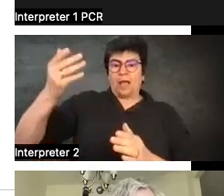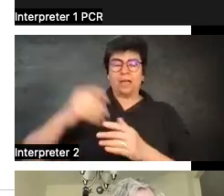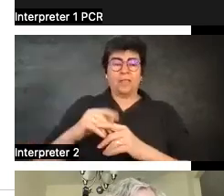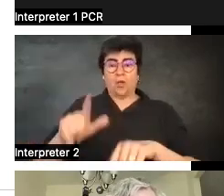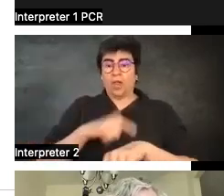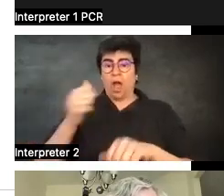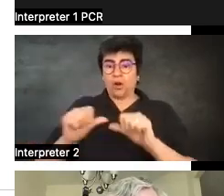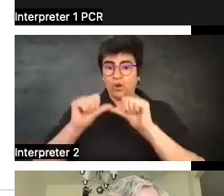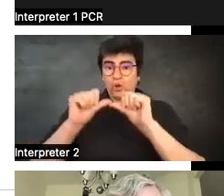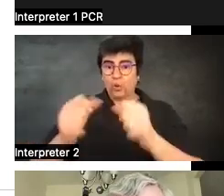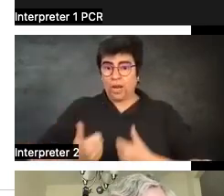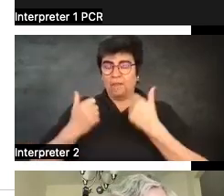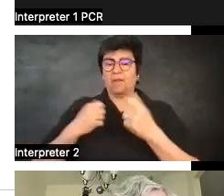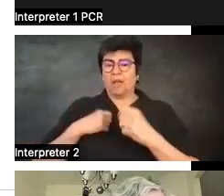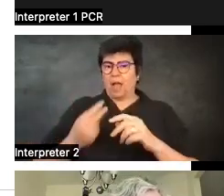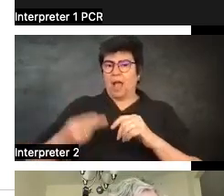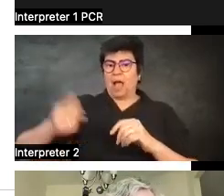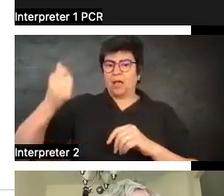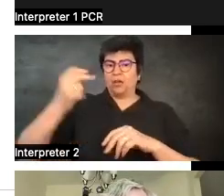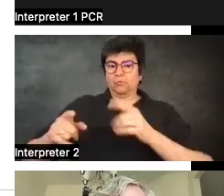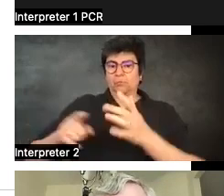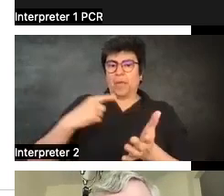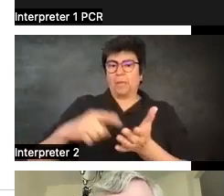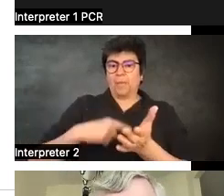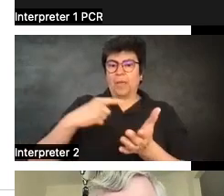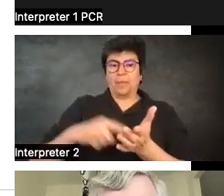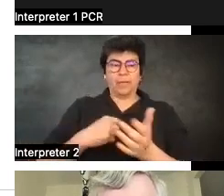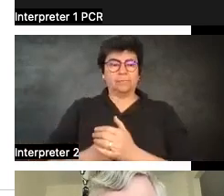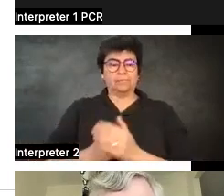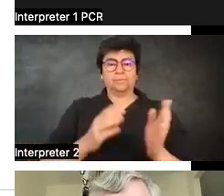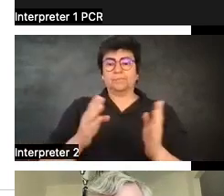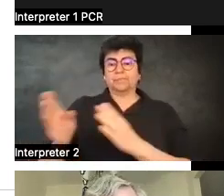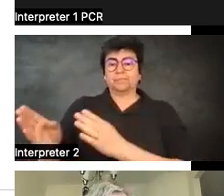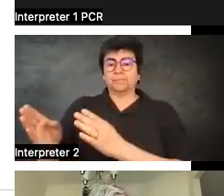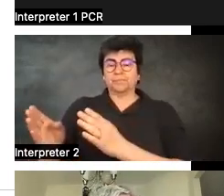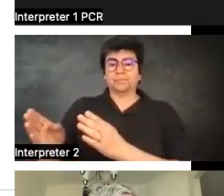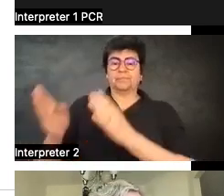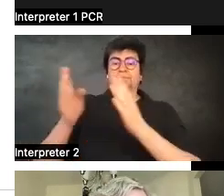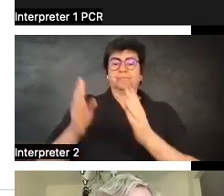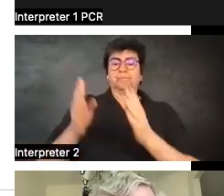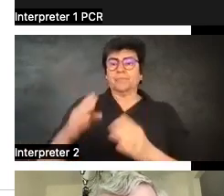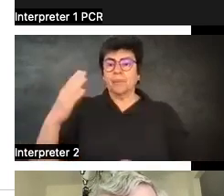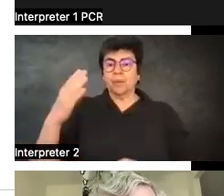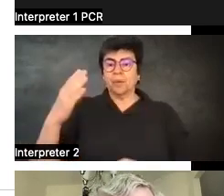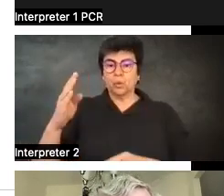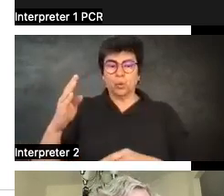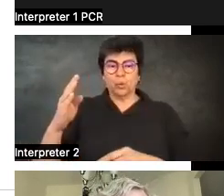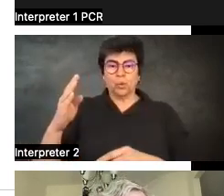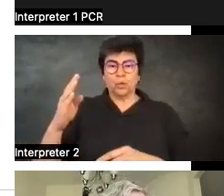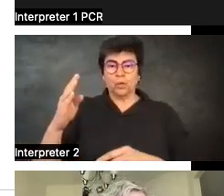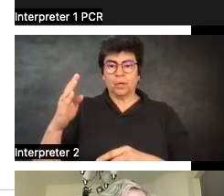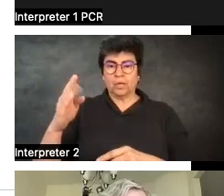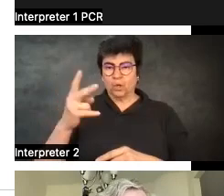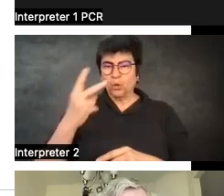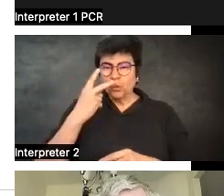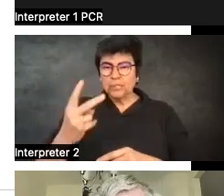the higher the payouts get. Now, looking at the middle slide, the blue one here, you see how